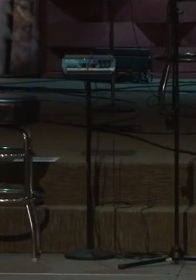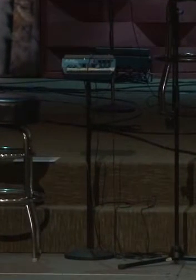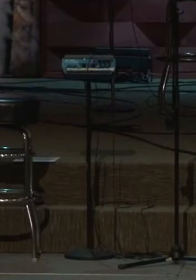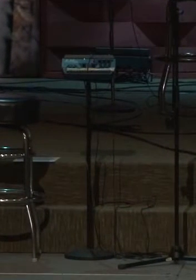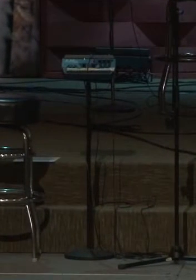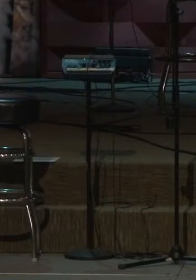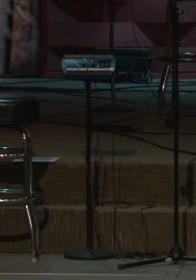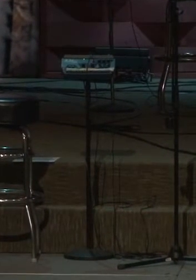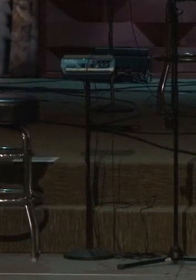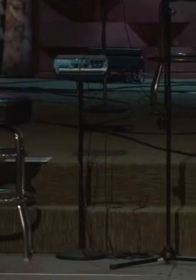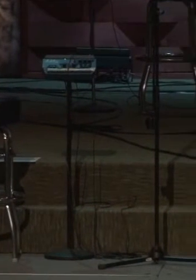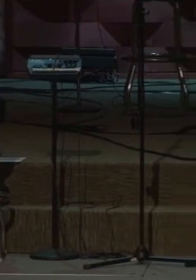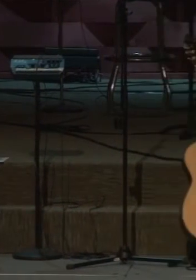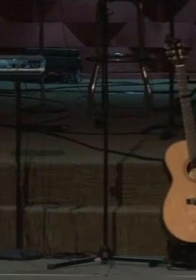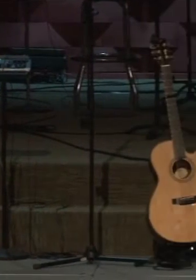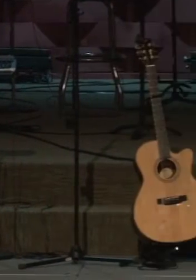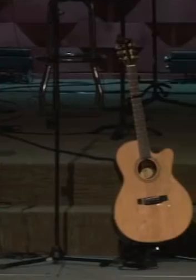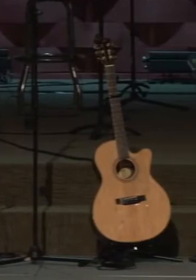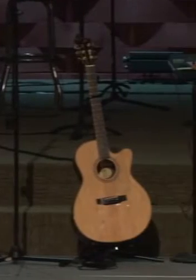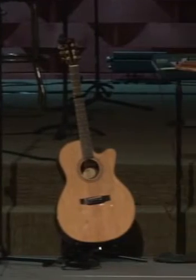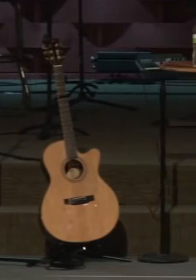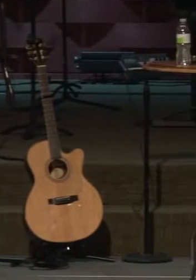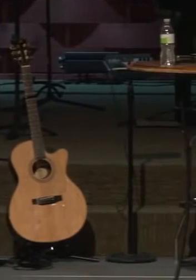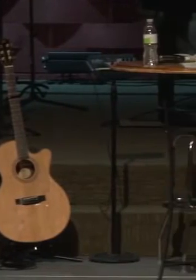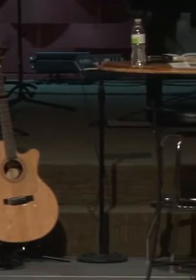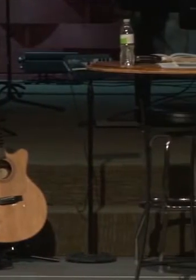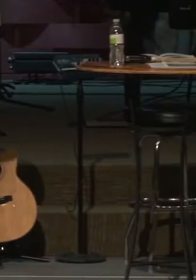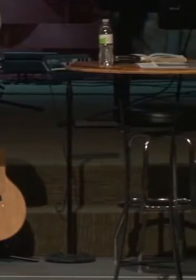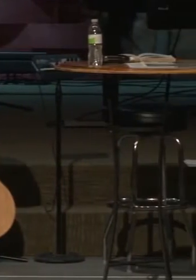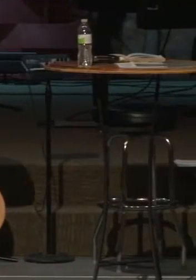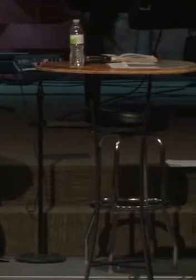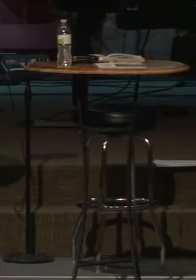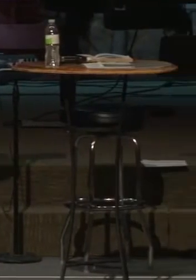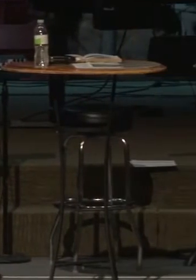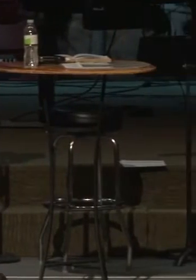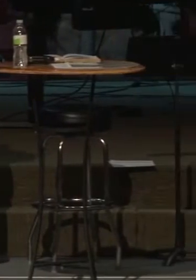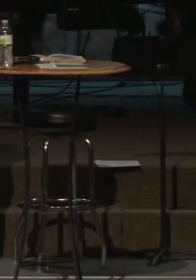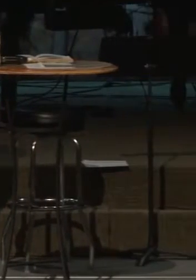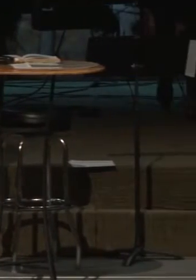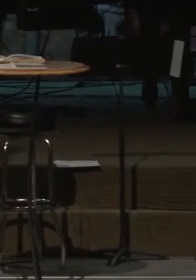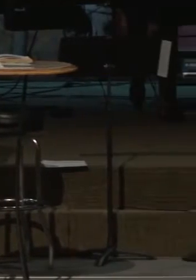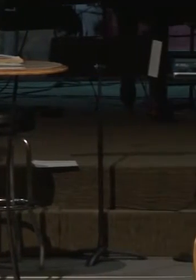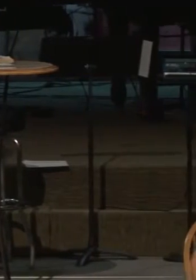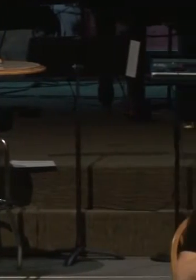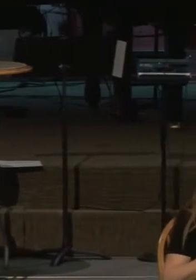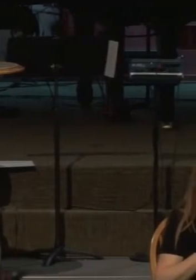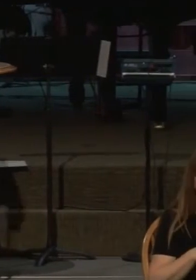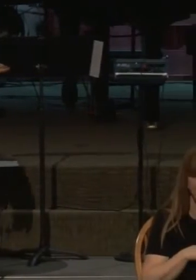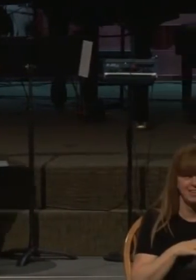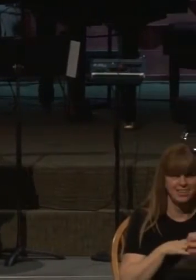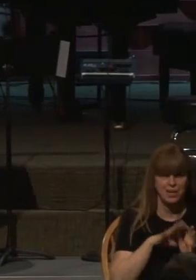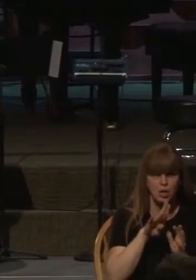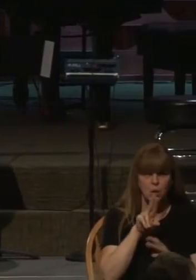All right, you see your old dad doing that all the time. Or that, or he's a bushy fella, one of the two.